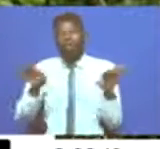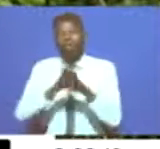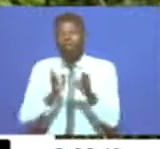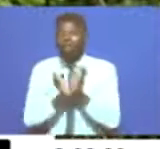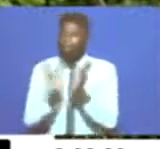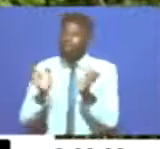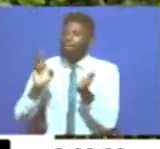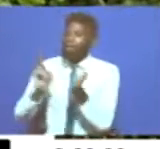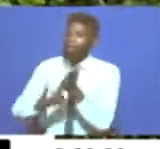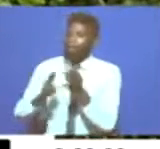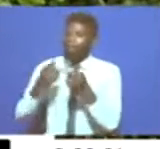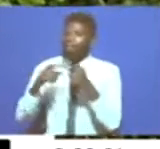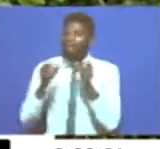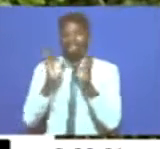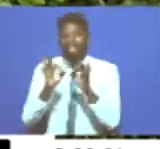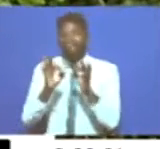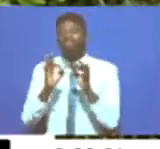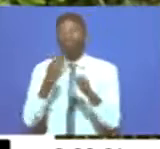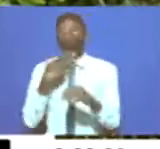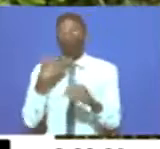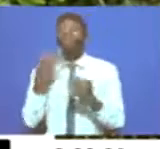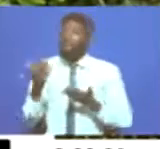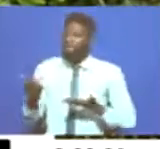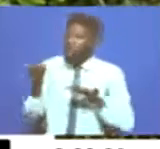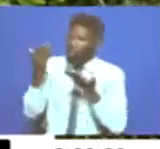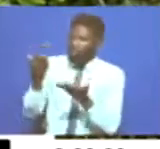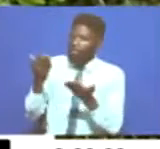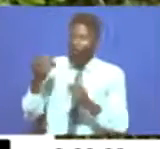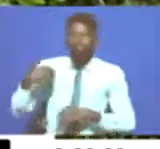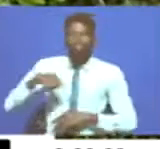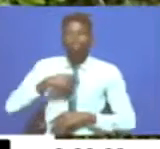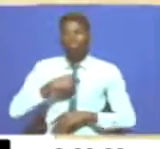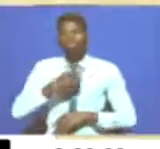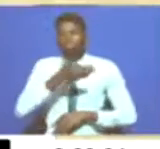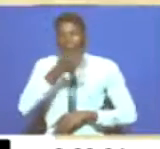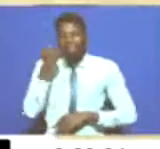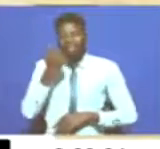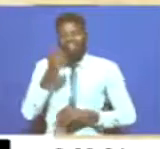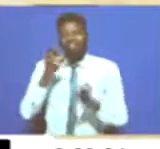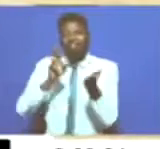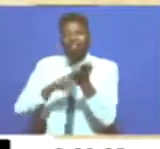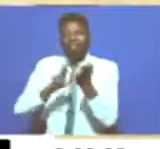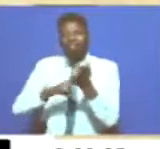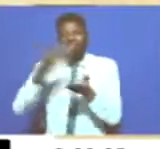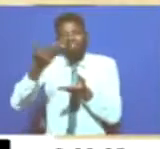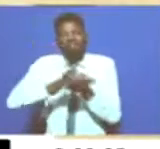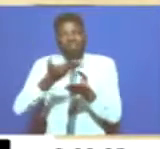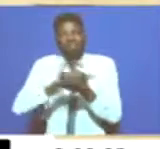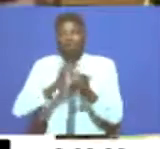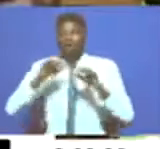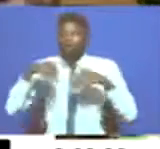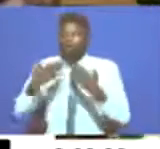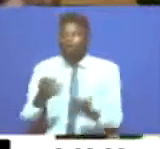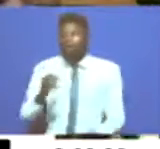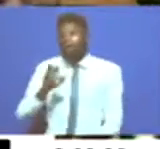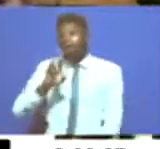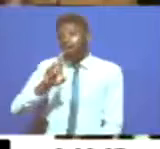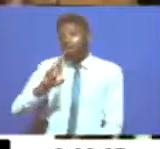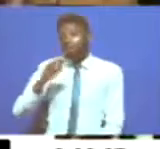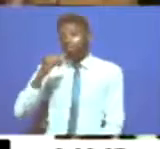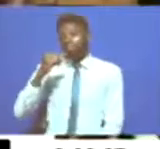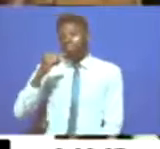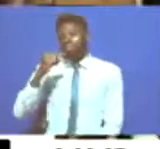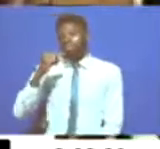in the case of transitions, how best are we handling the records? IGRTC is also facilitating the